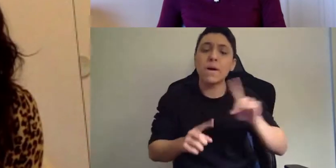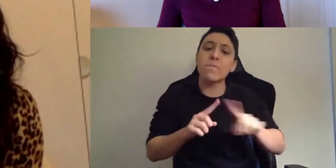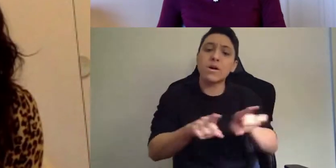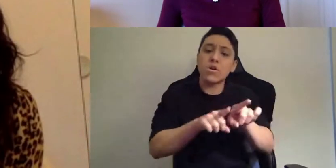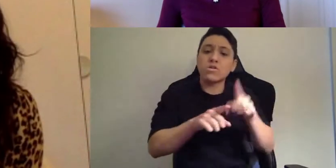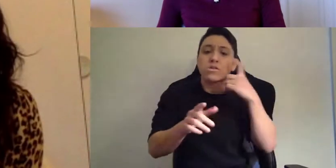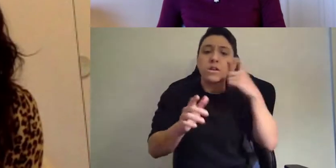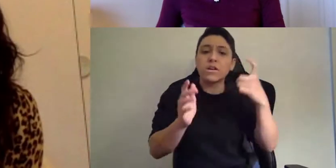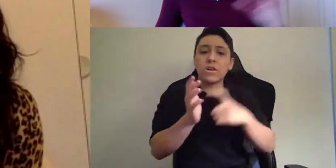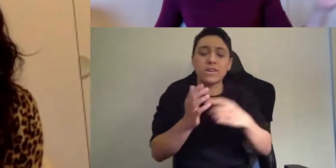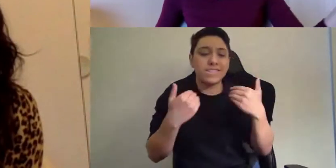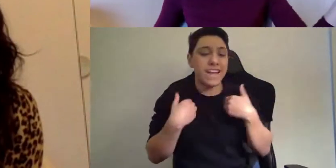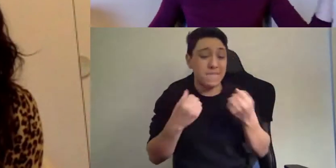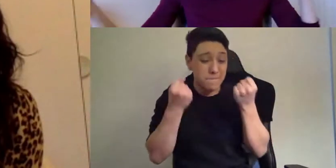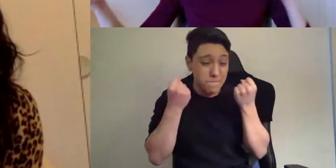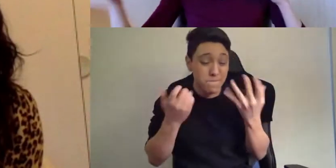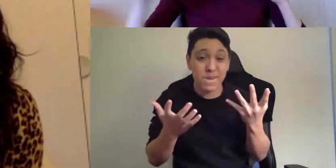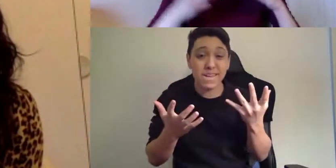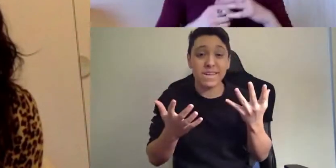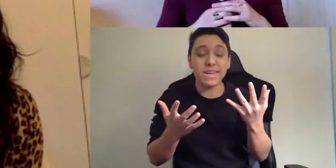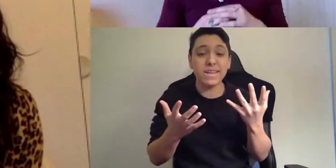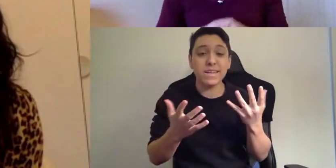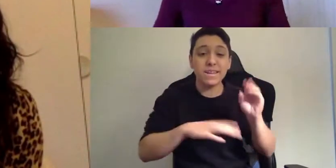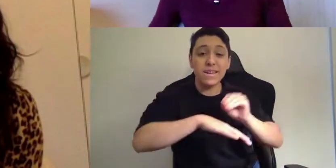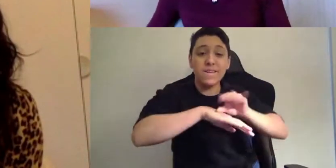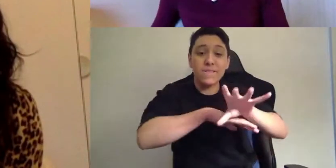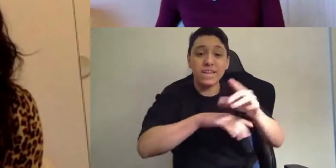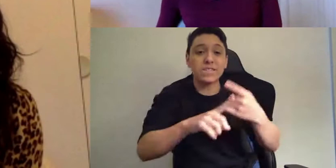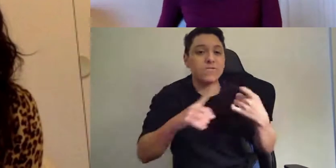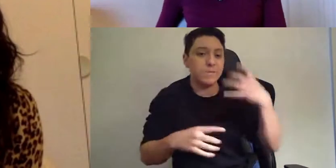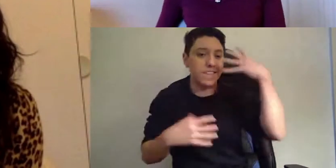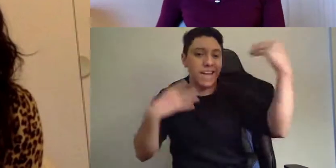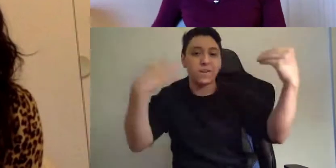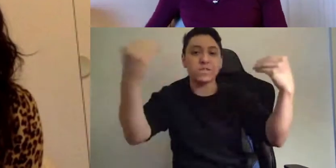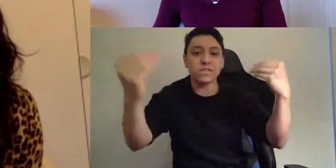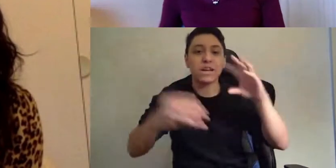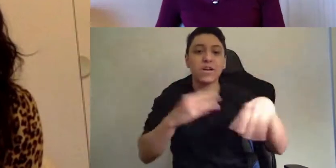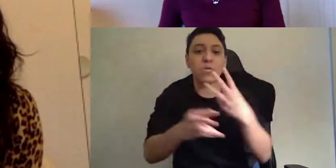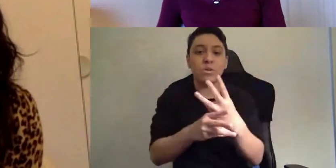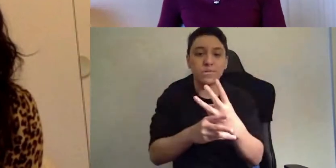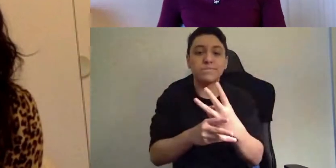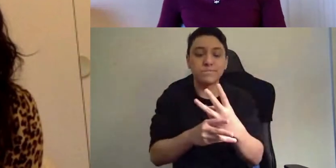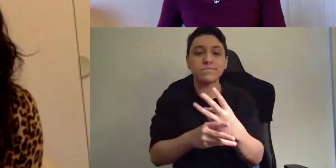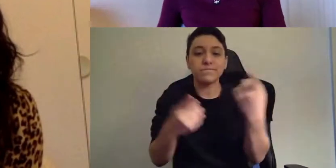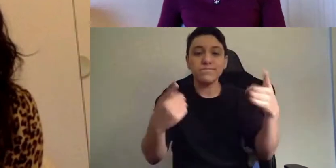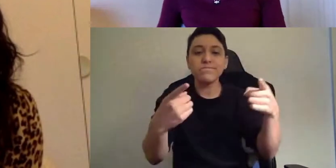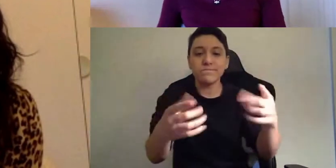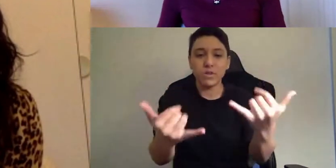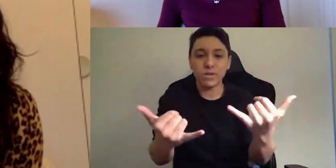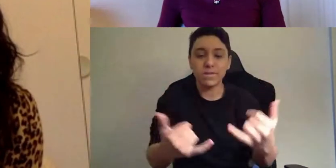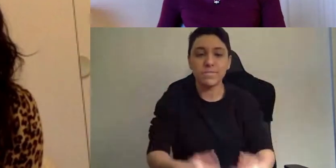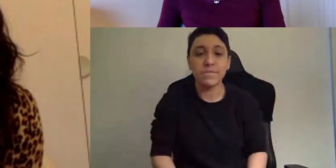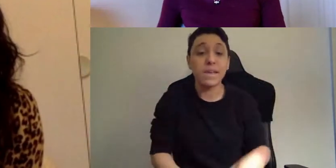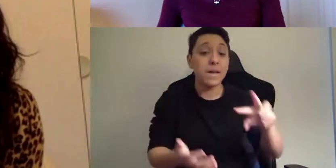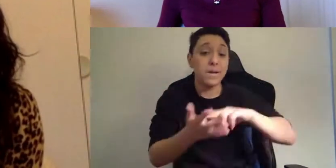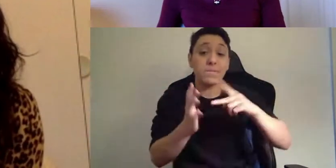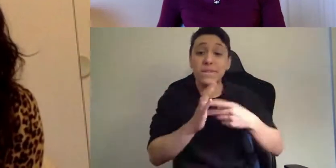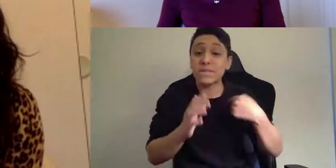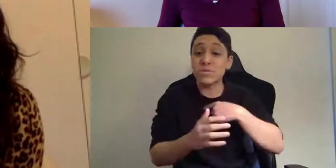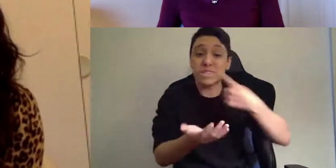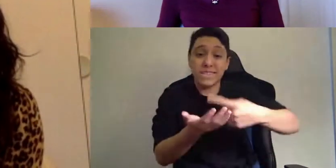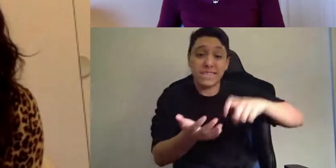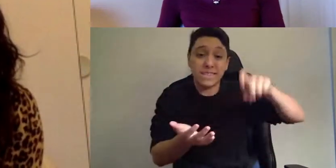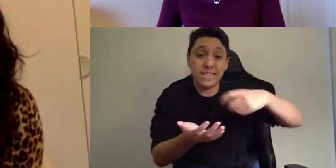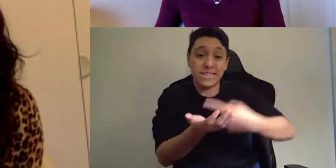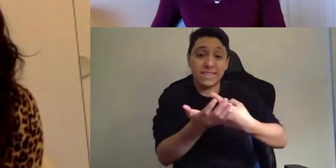lot of influences coming out from the outside. And so that means that we need to talk about those as